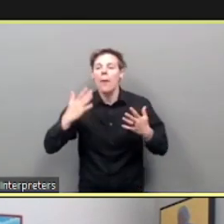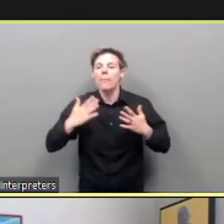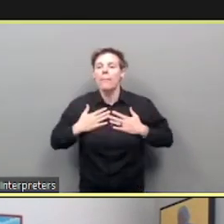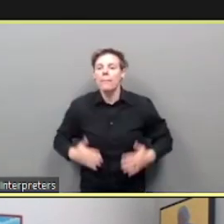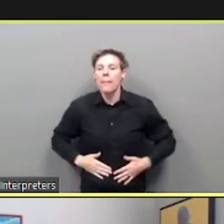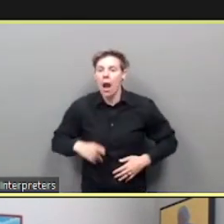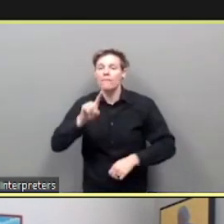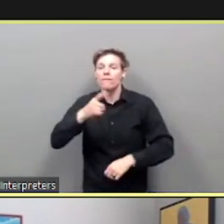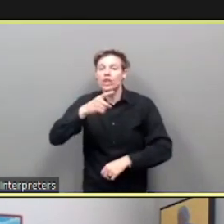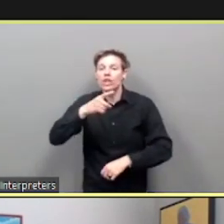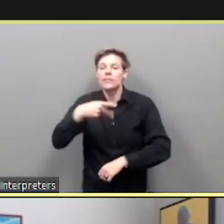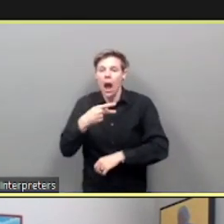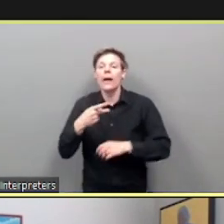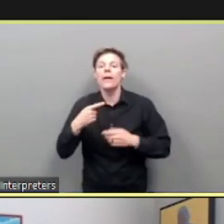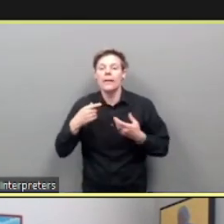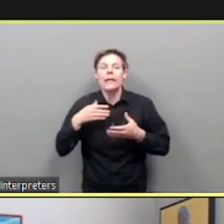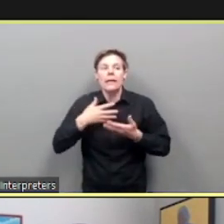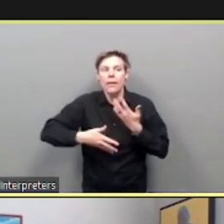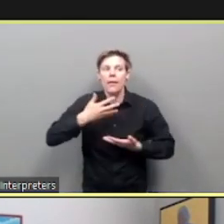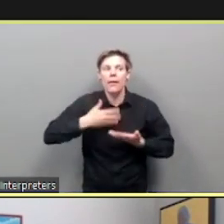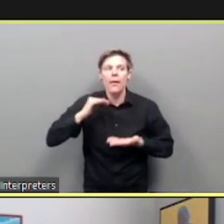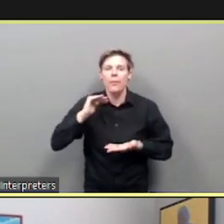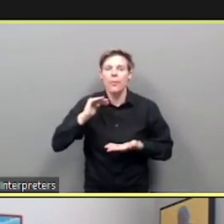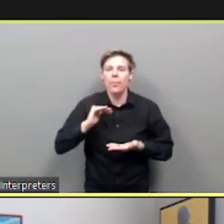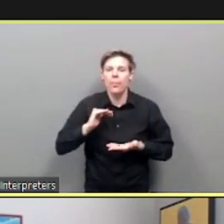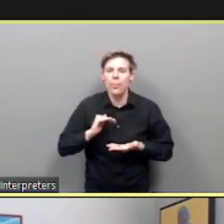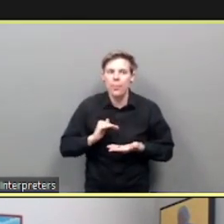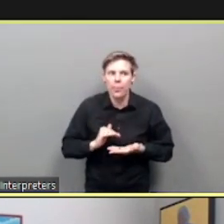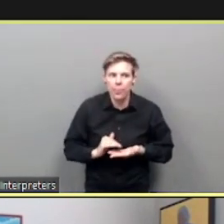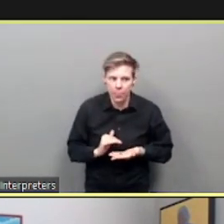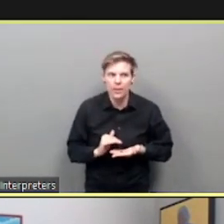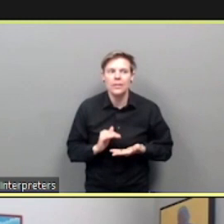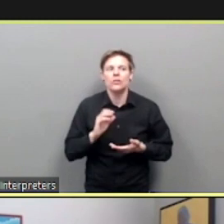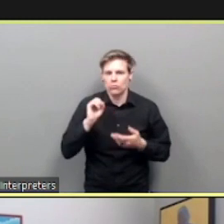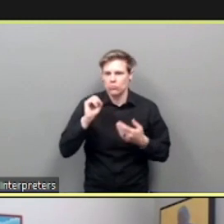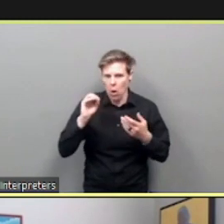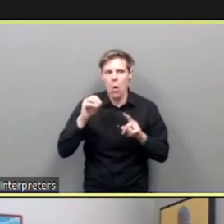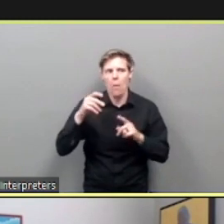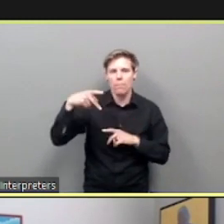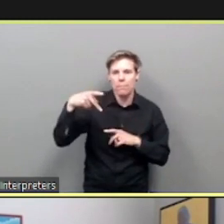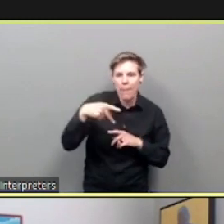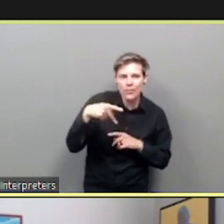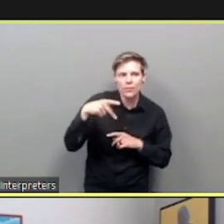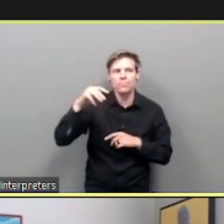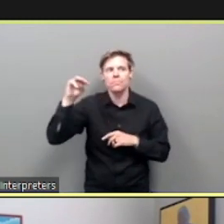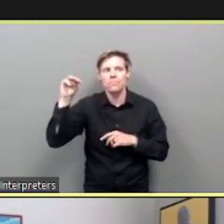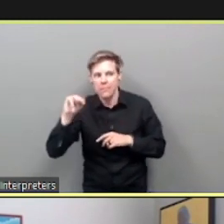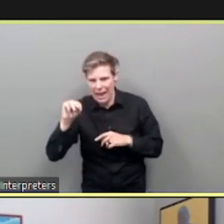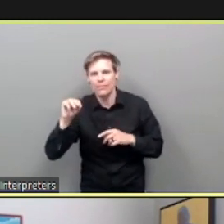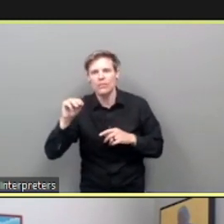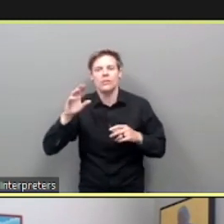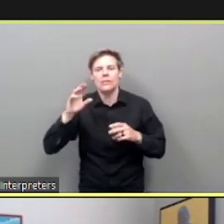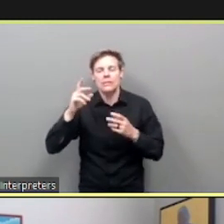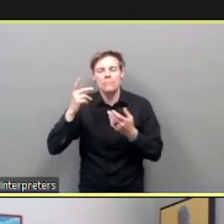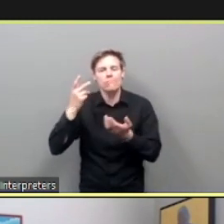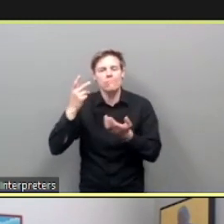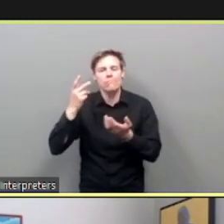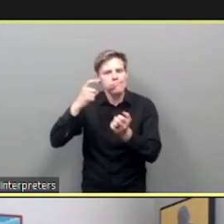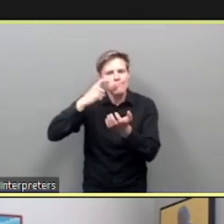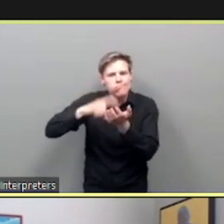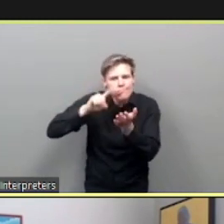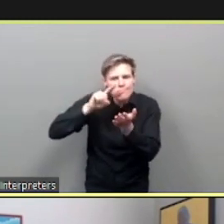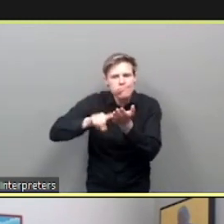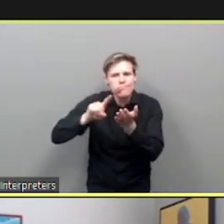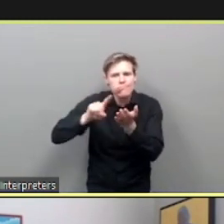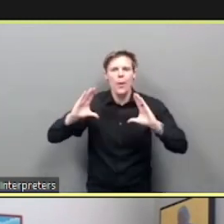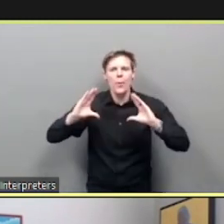because the FDA approved Pfizer and Moderna for those who need an additional shot to help build up their immune response